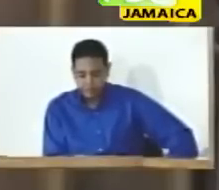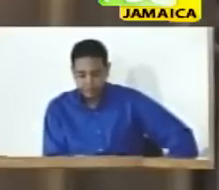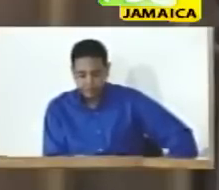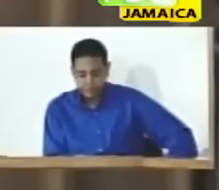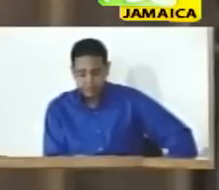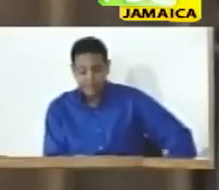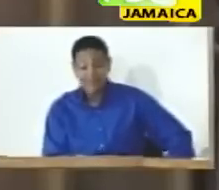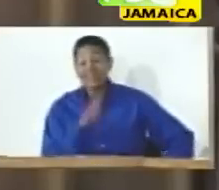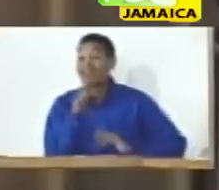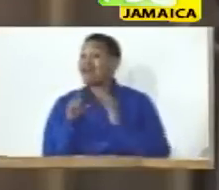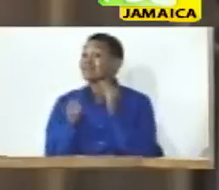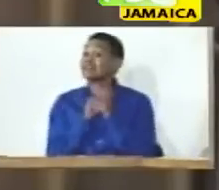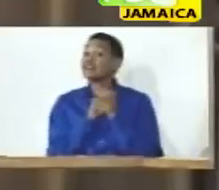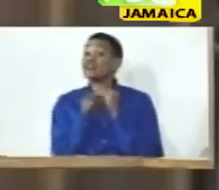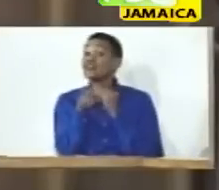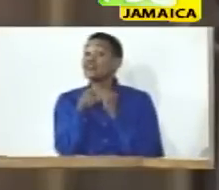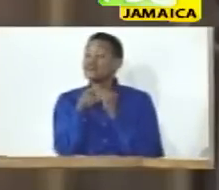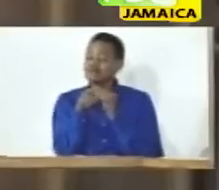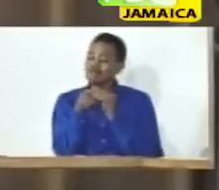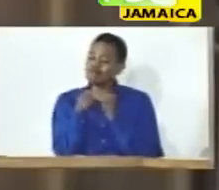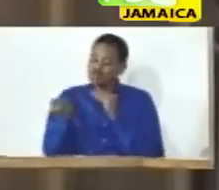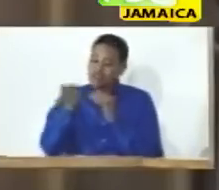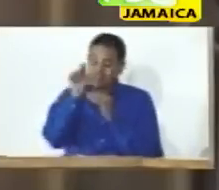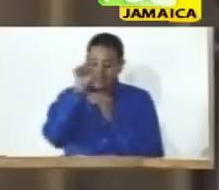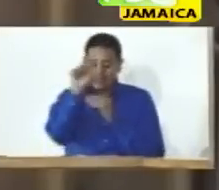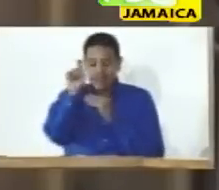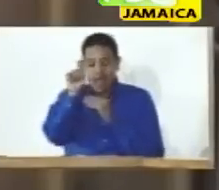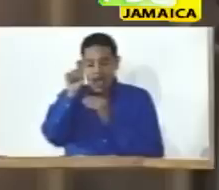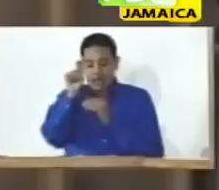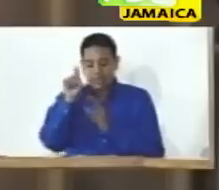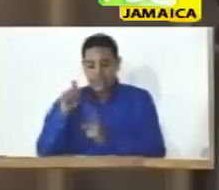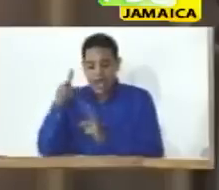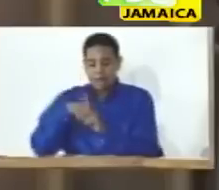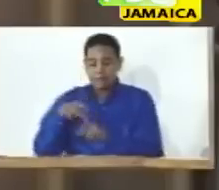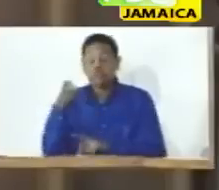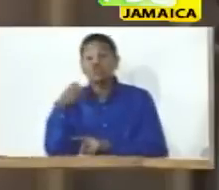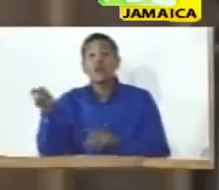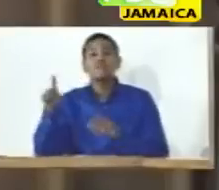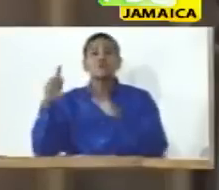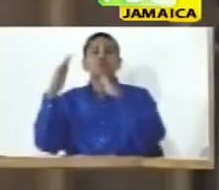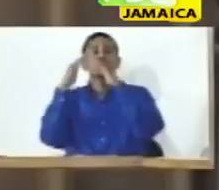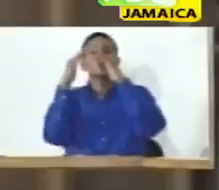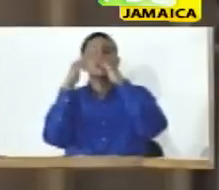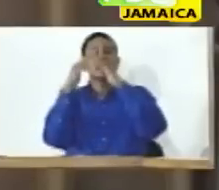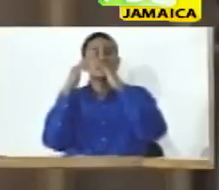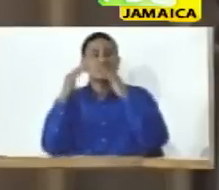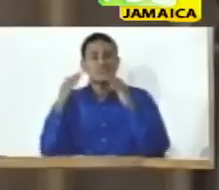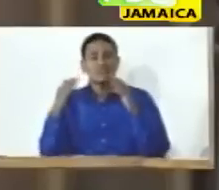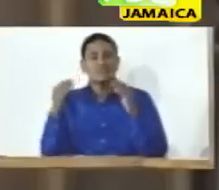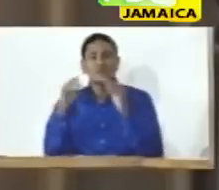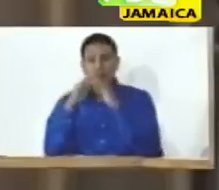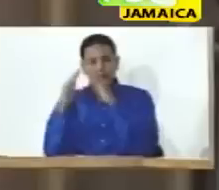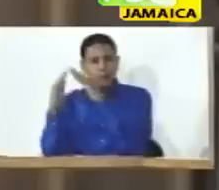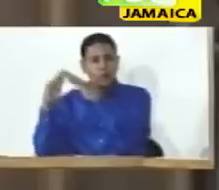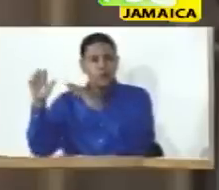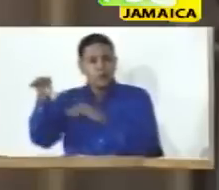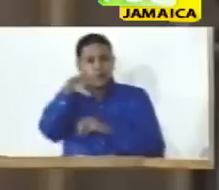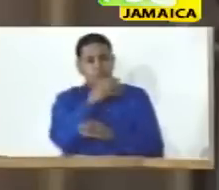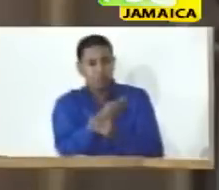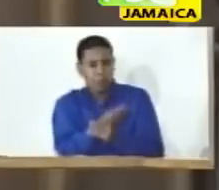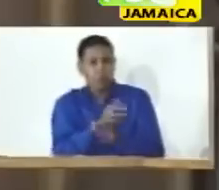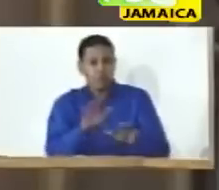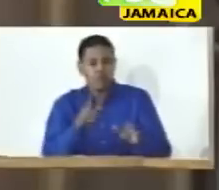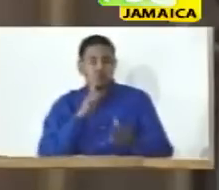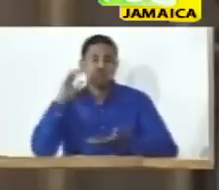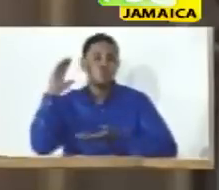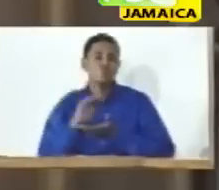In addition to the transfer tax applicable to transfers of real estate was reduced